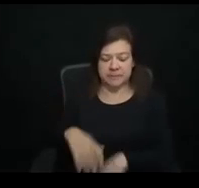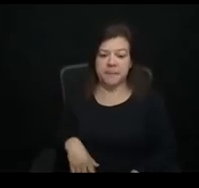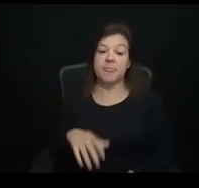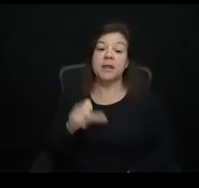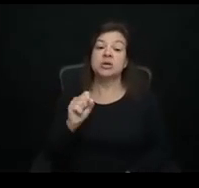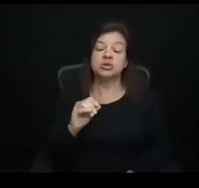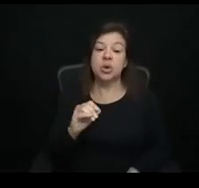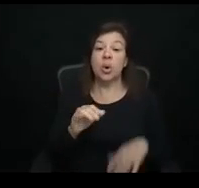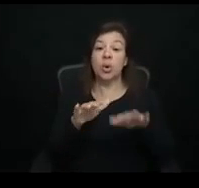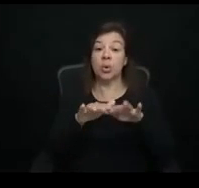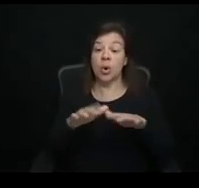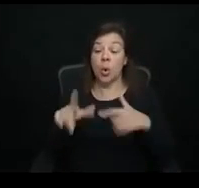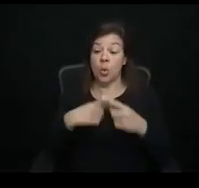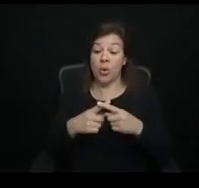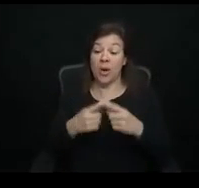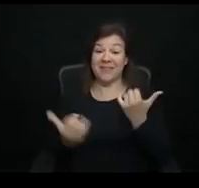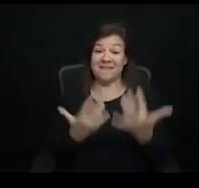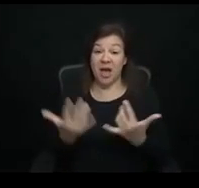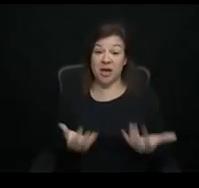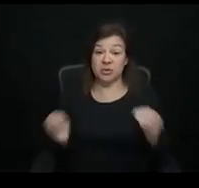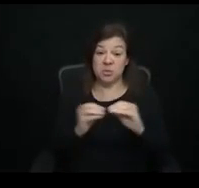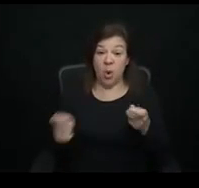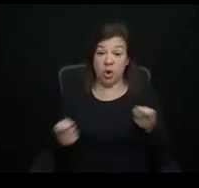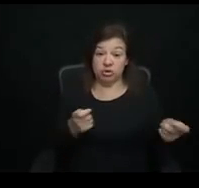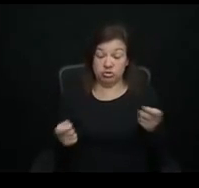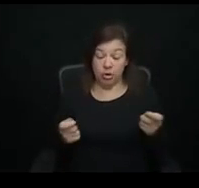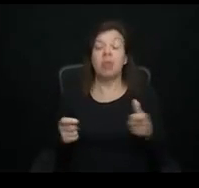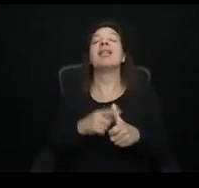contained, they will dive deep into this. There's,